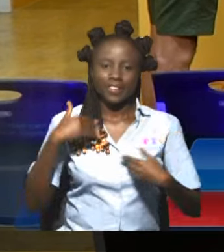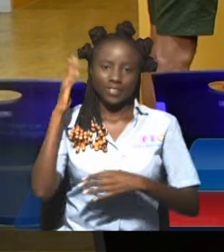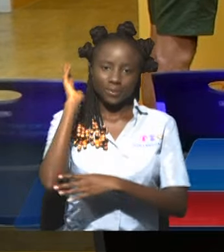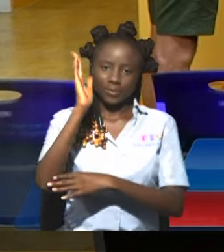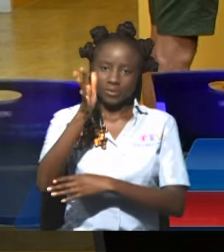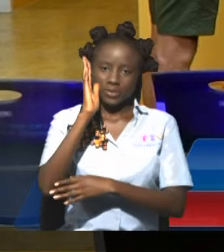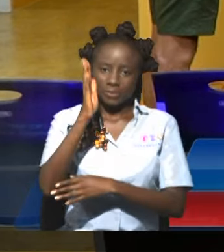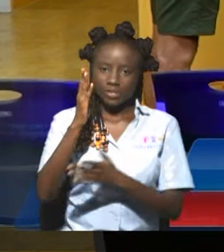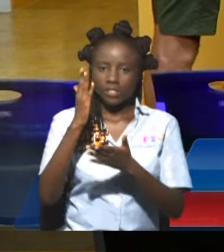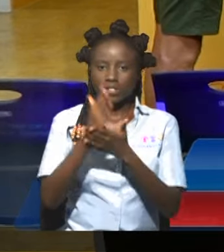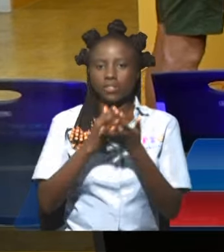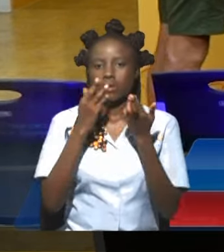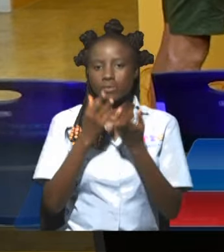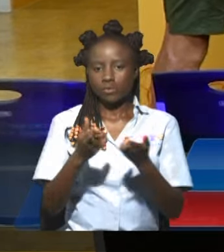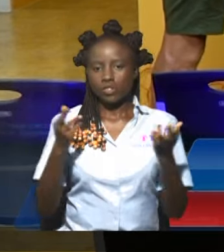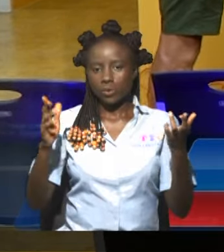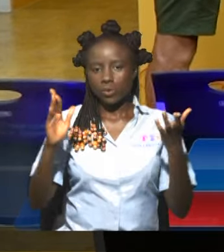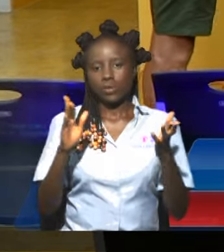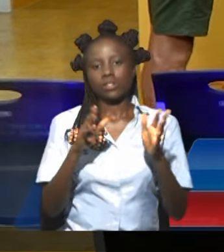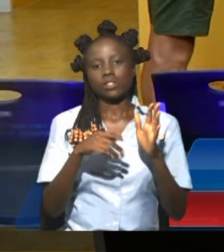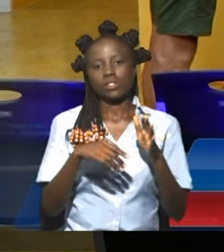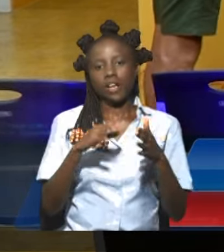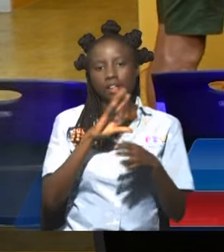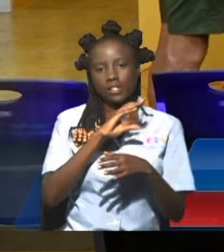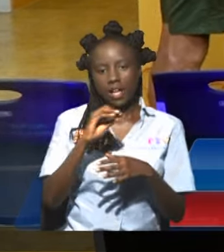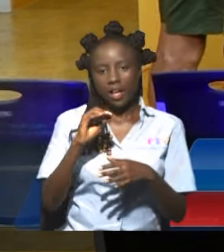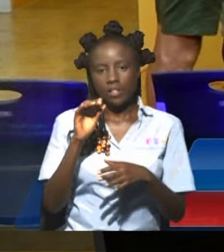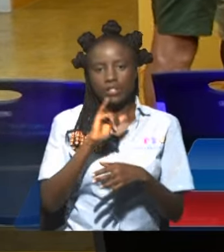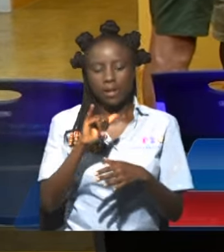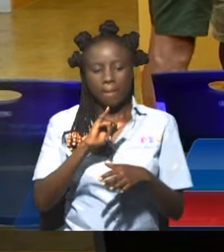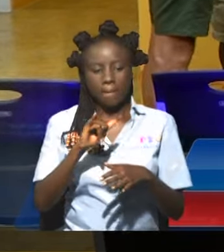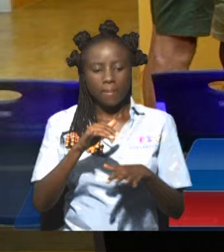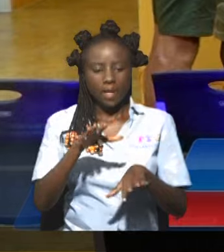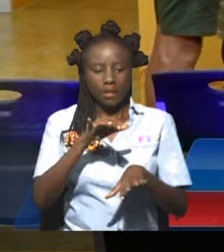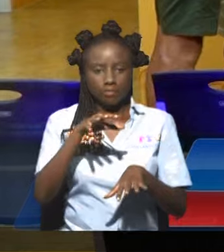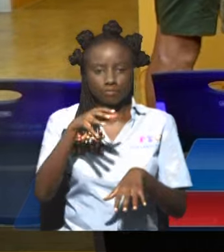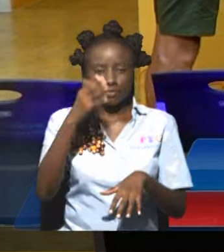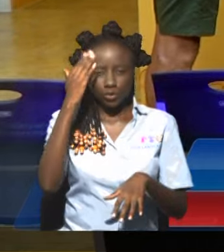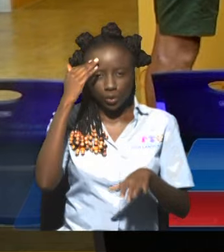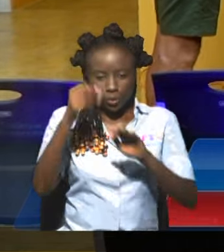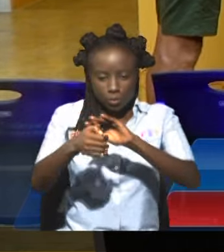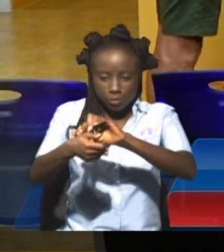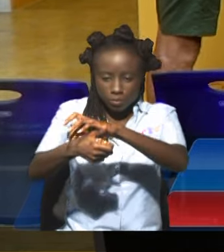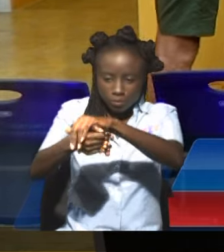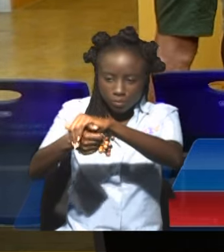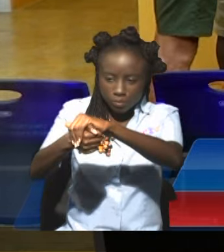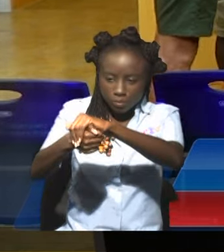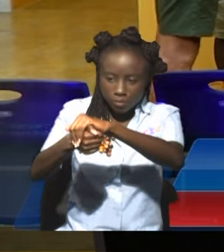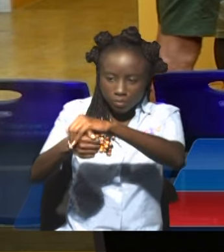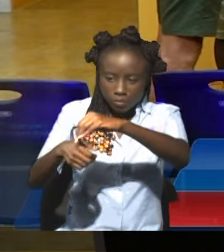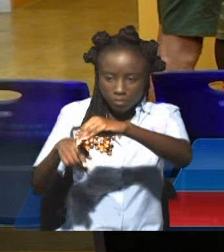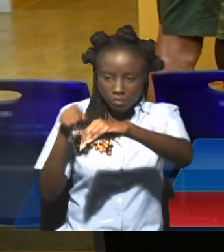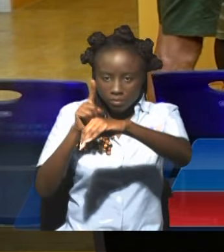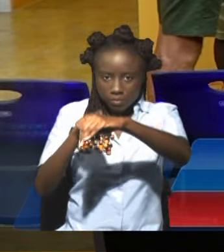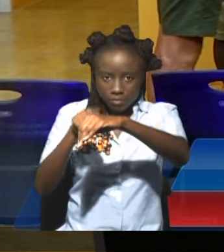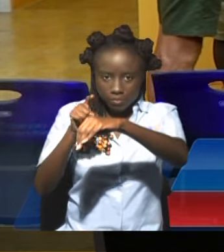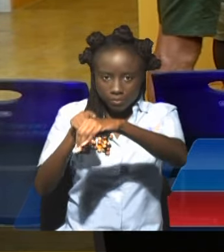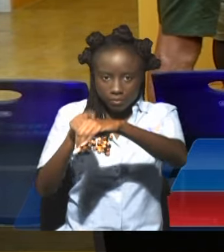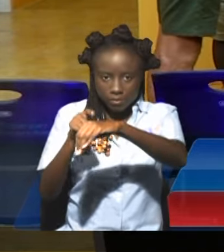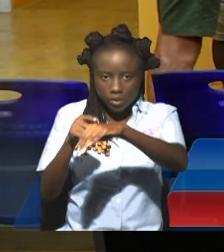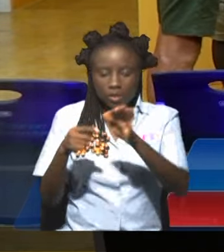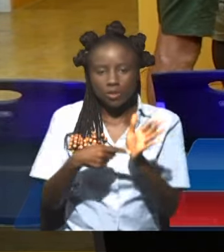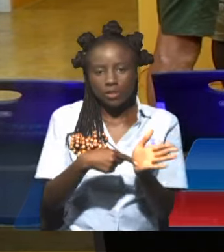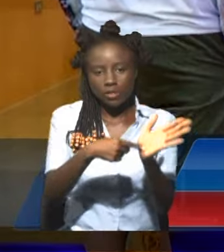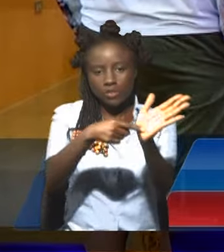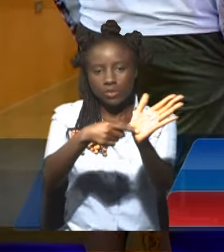some materials, shells and skulls, to help demonstrate that those species